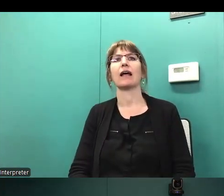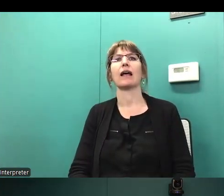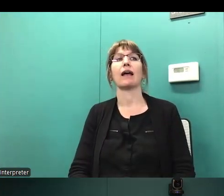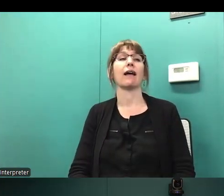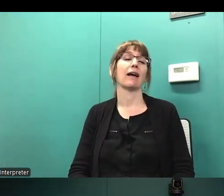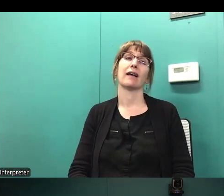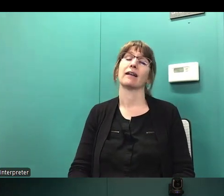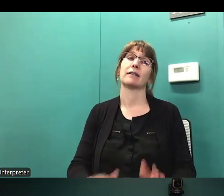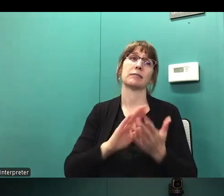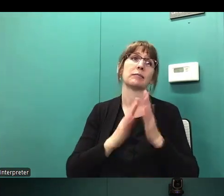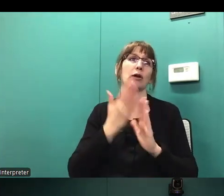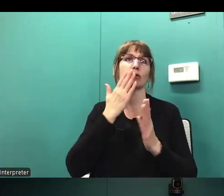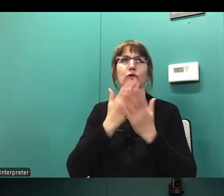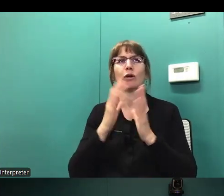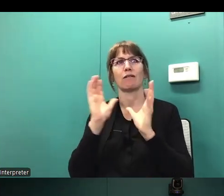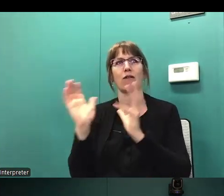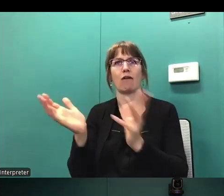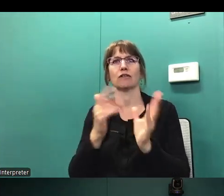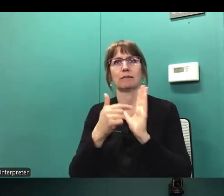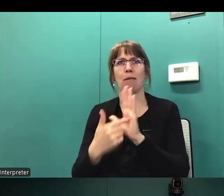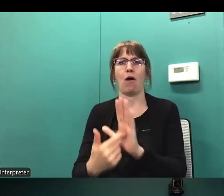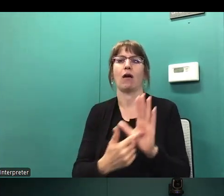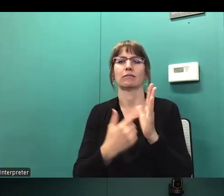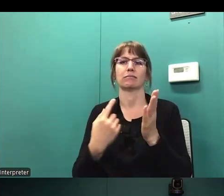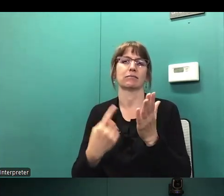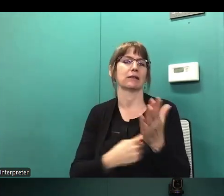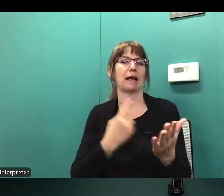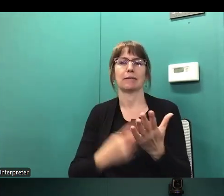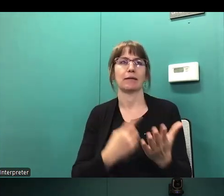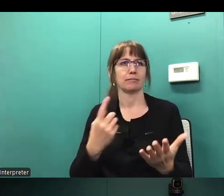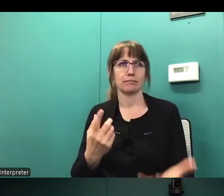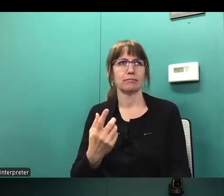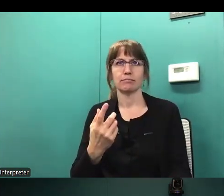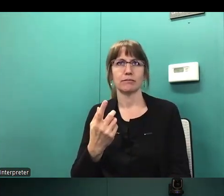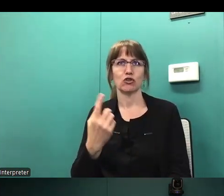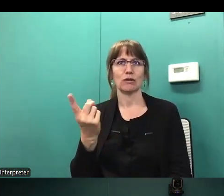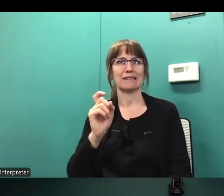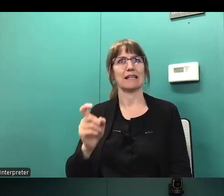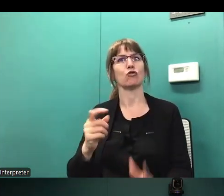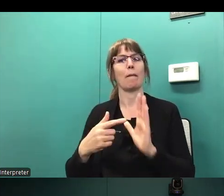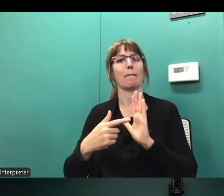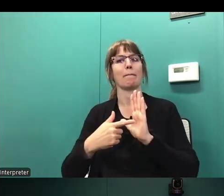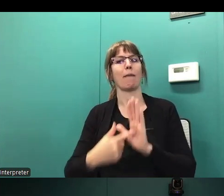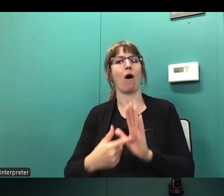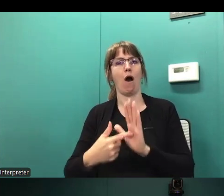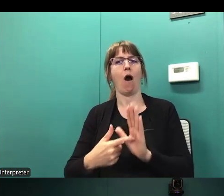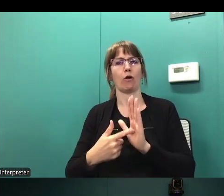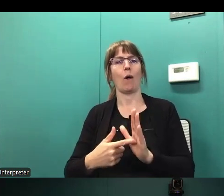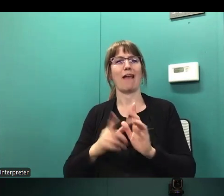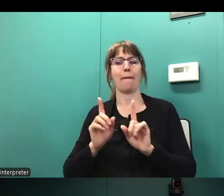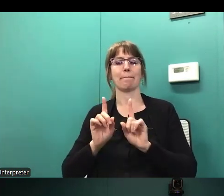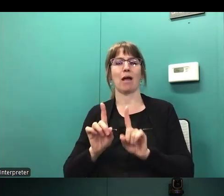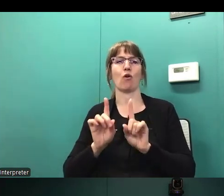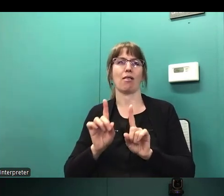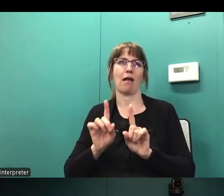model. Sometimes it's just bottling in the conversation, like what you would say and kind of like that parallel talk that you do with a little